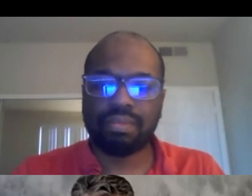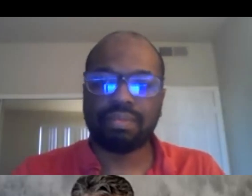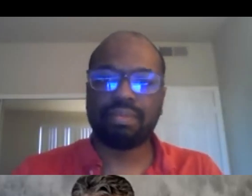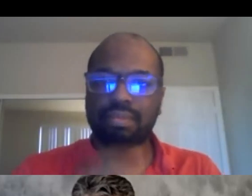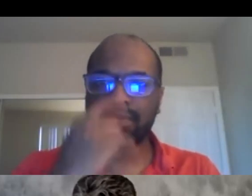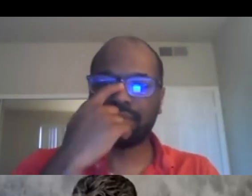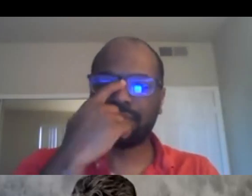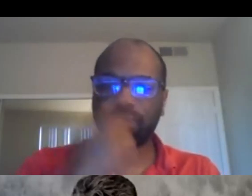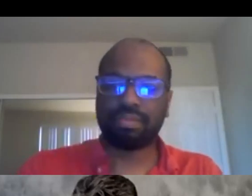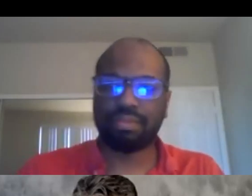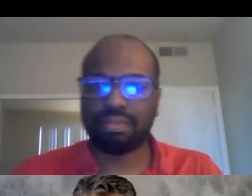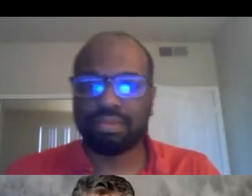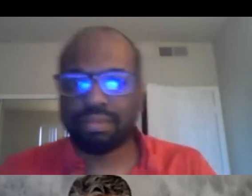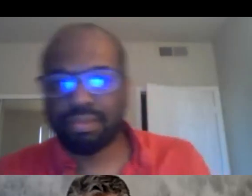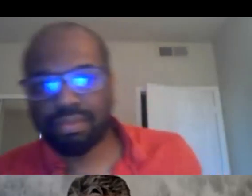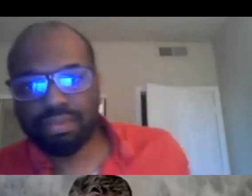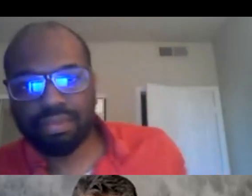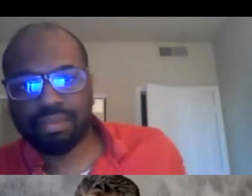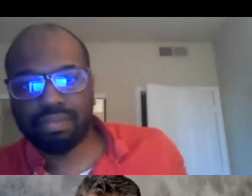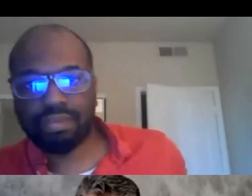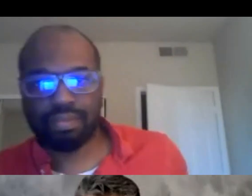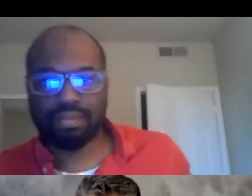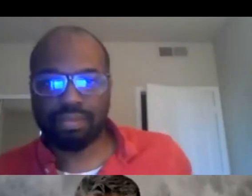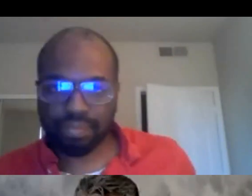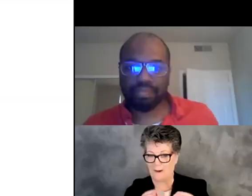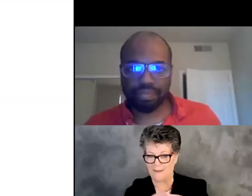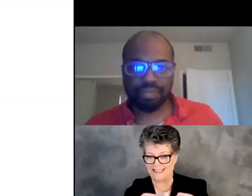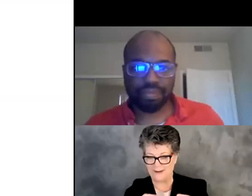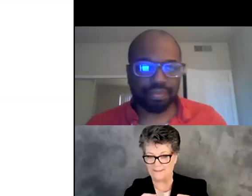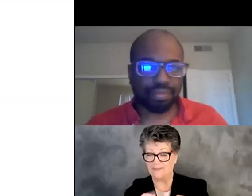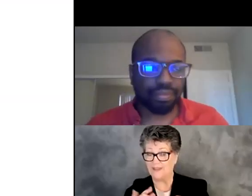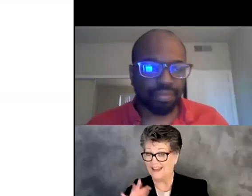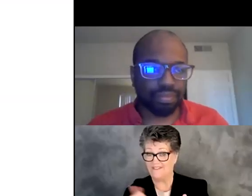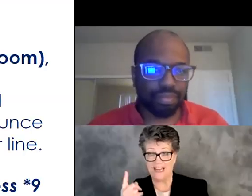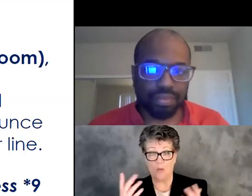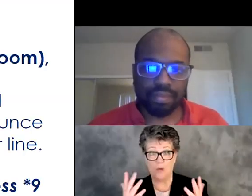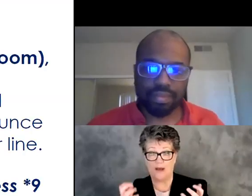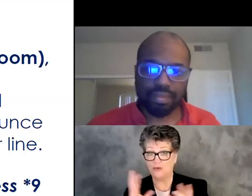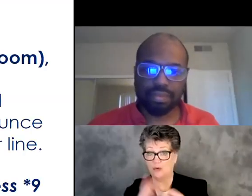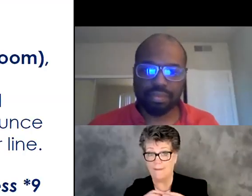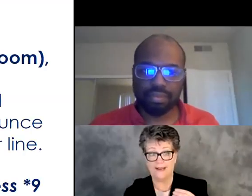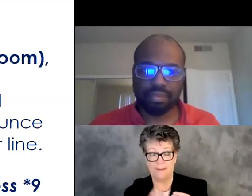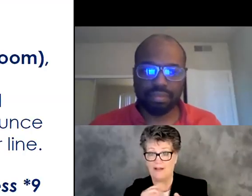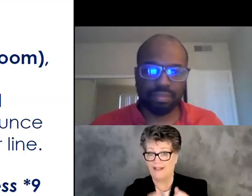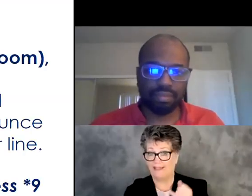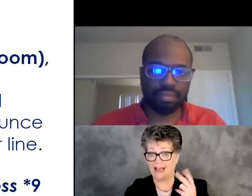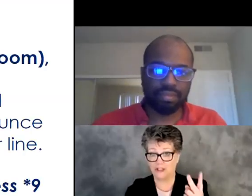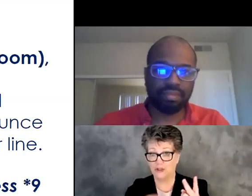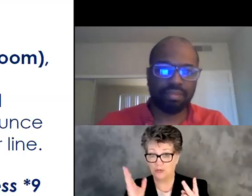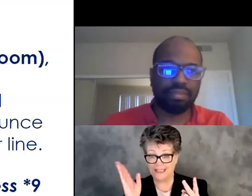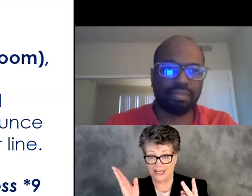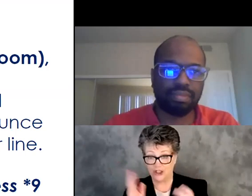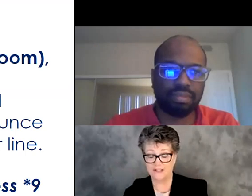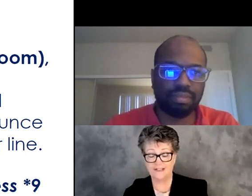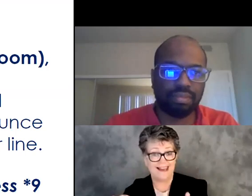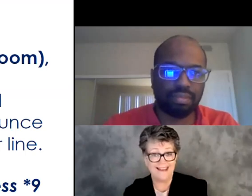Yes, I think this is when we would open up for public comment. If anyone wanted to comment on the last two presentations and